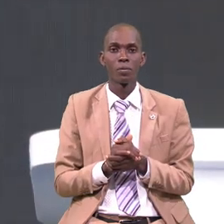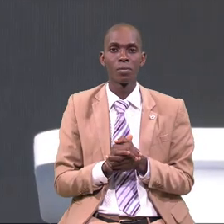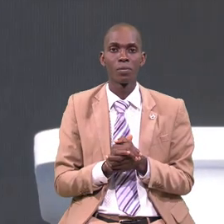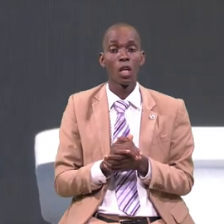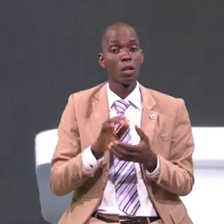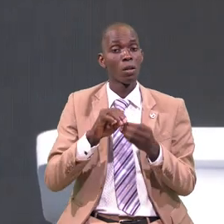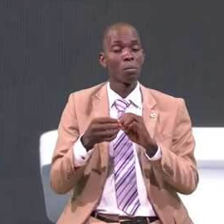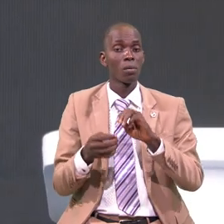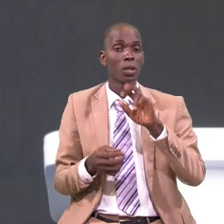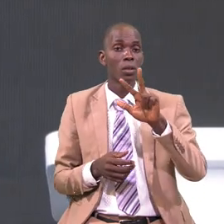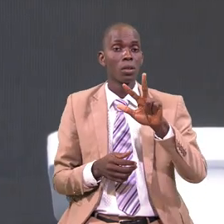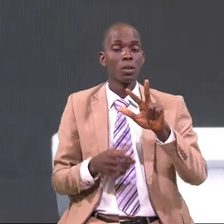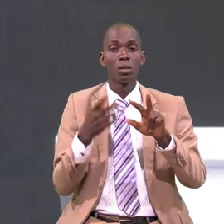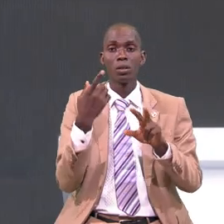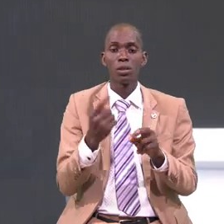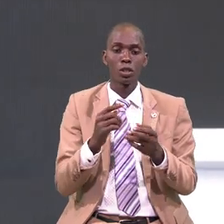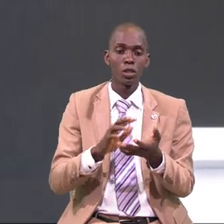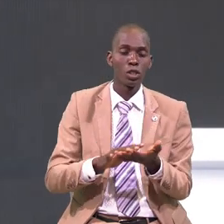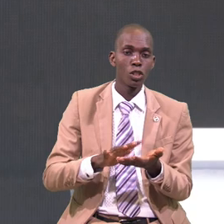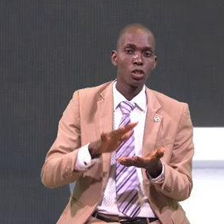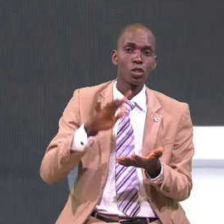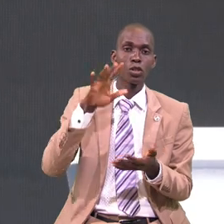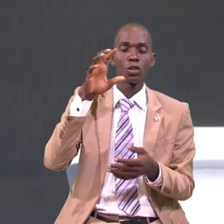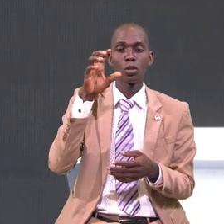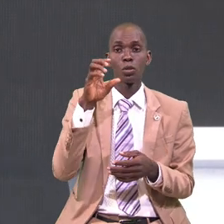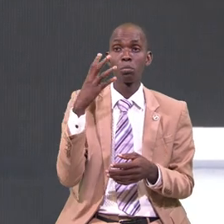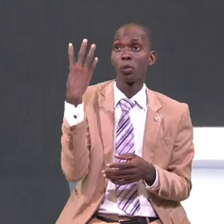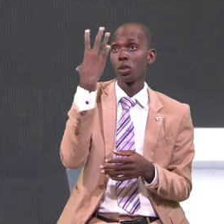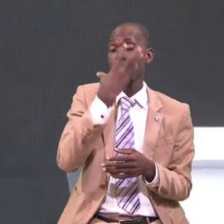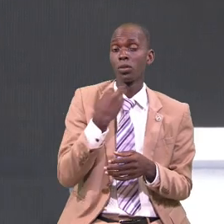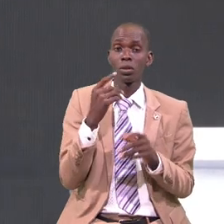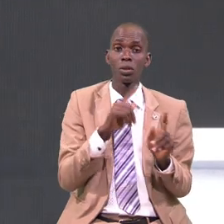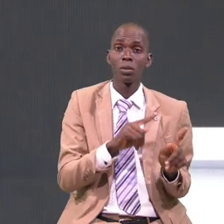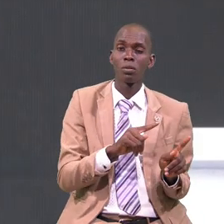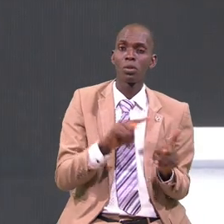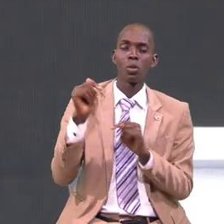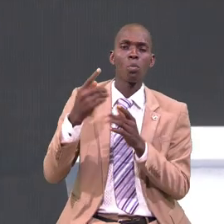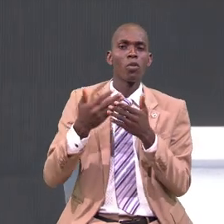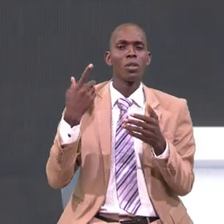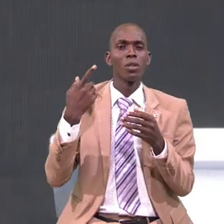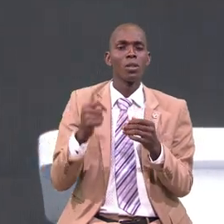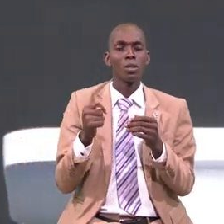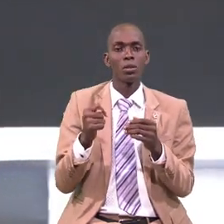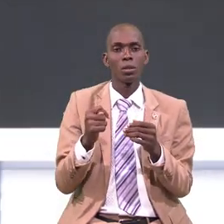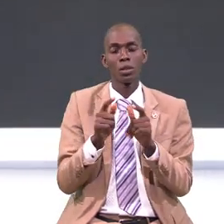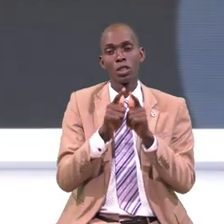Number three, the glorious translation before the great tribulation.